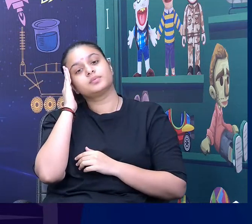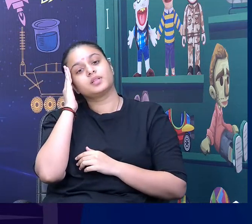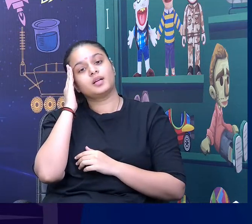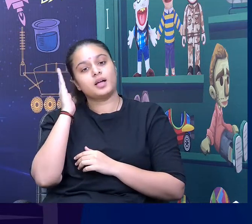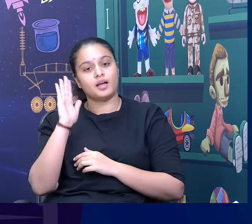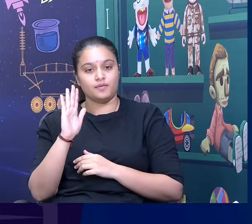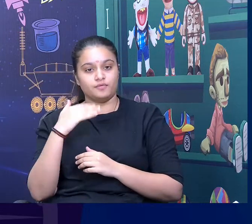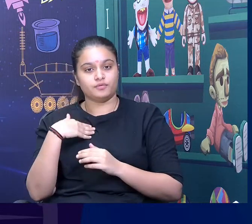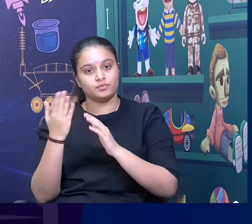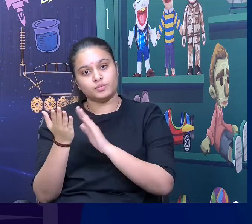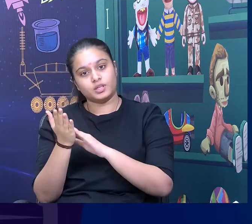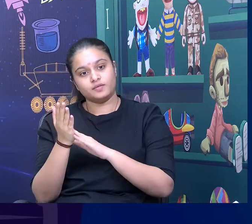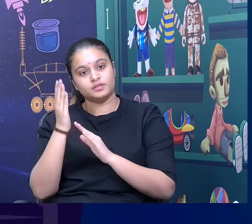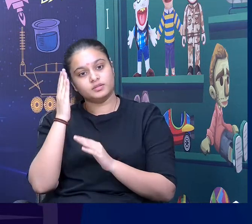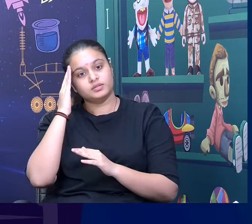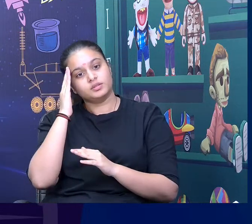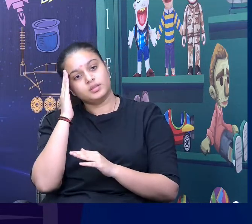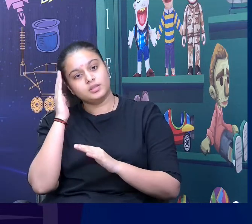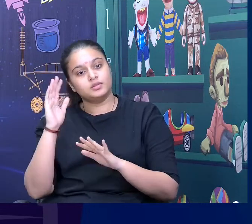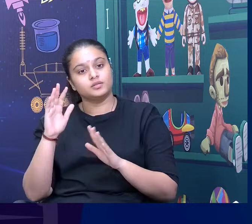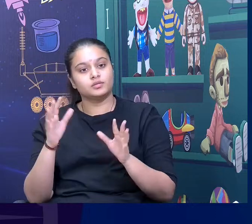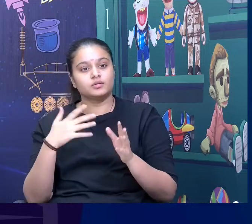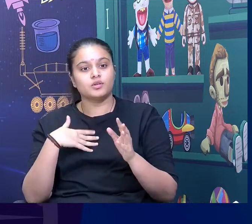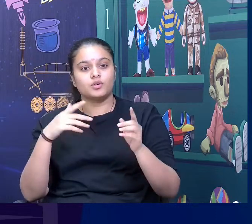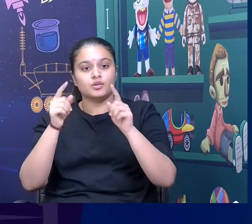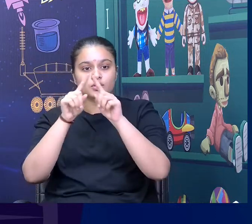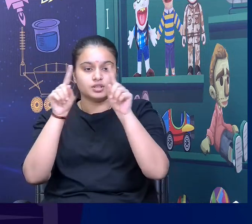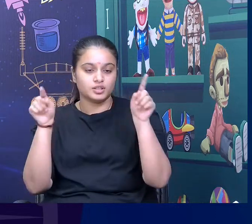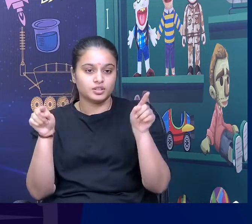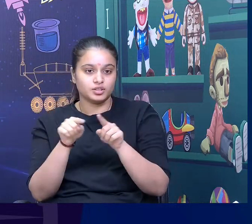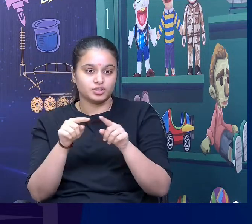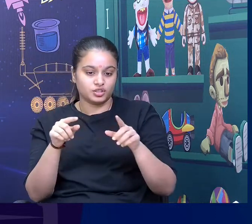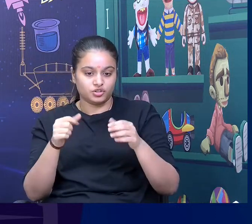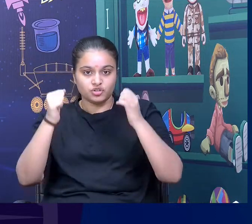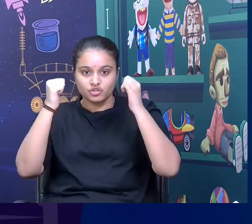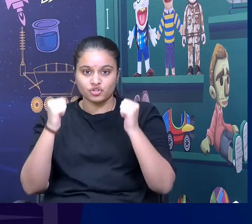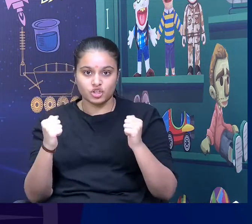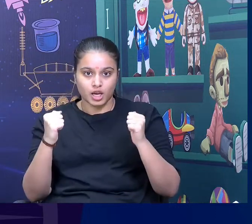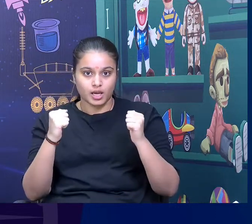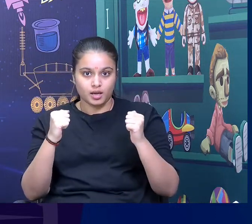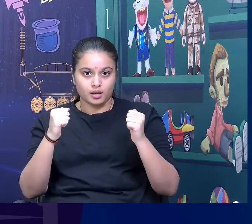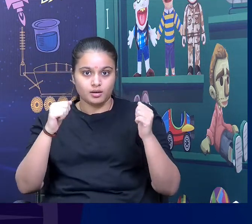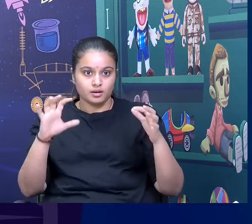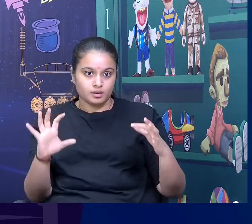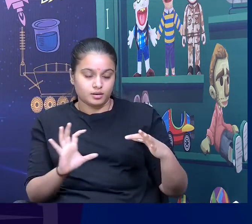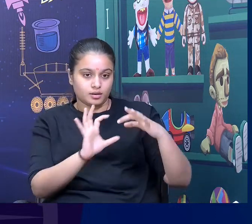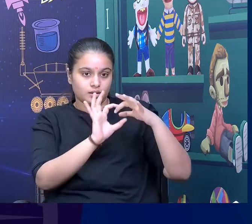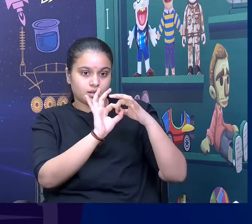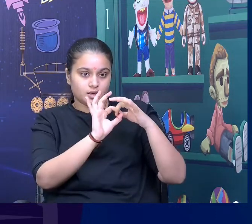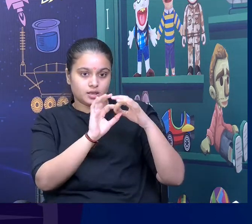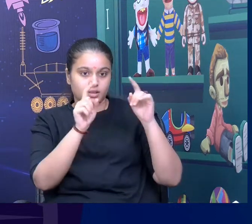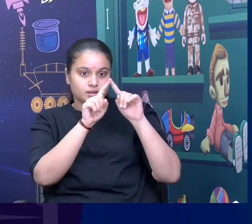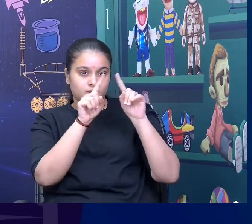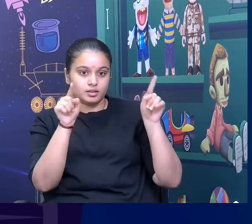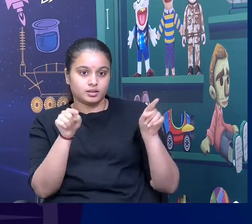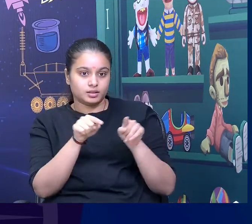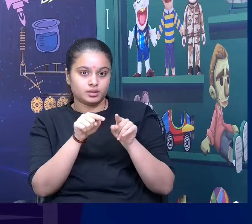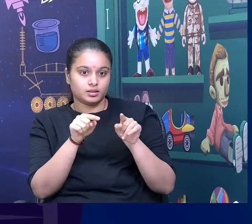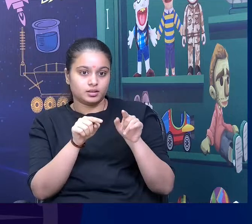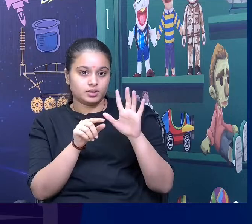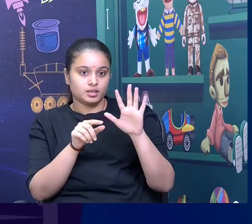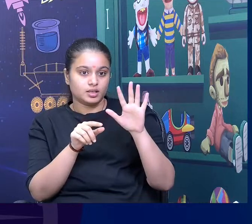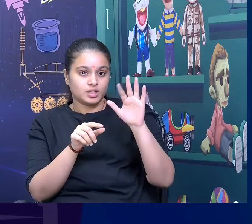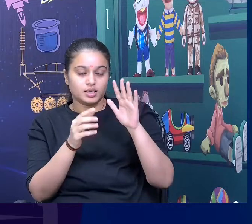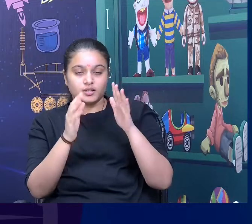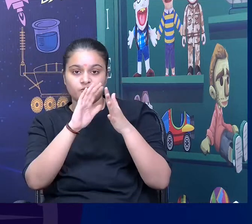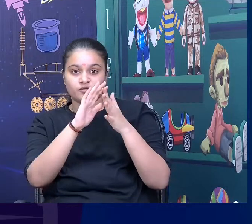this, and there is a screen attached to his chair. He uses a wheelchair and he taps. He uses his fingers to tap,